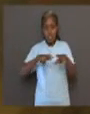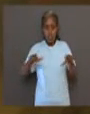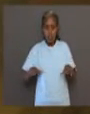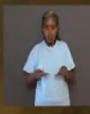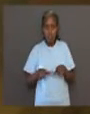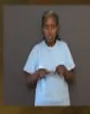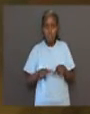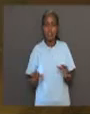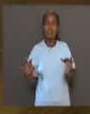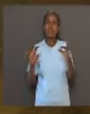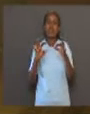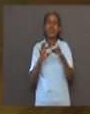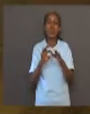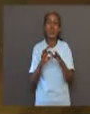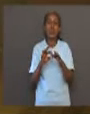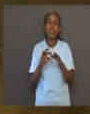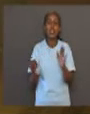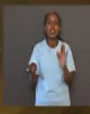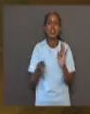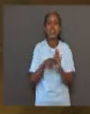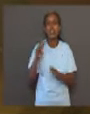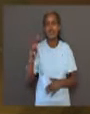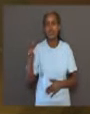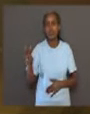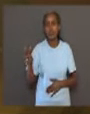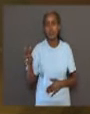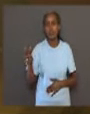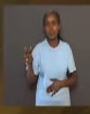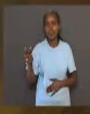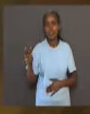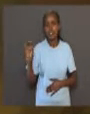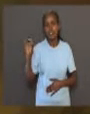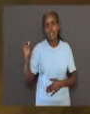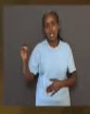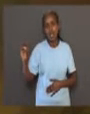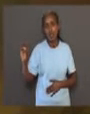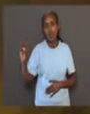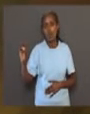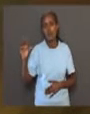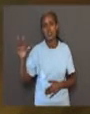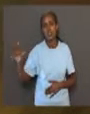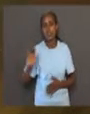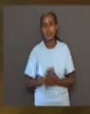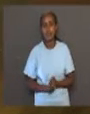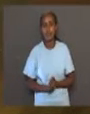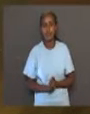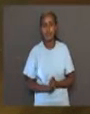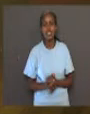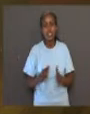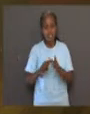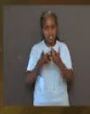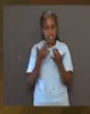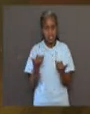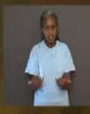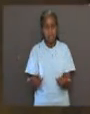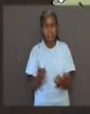located at coordinates negative 2, 0, 3. Get started